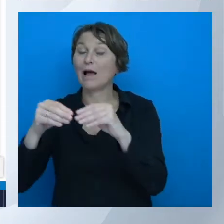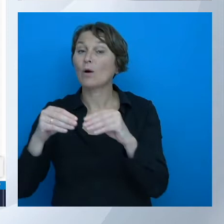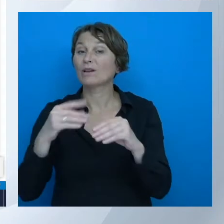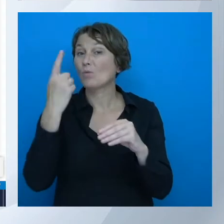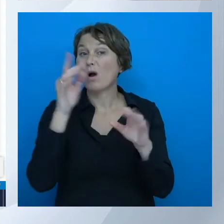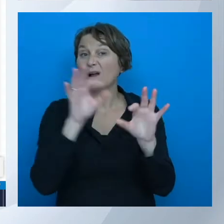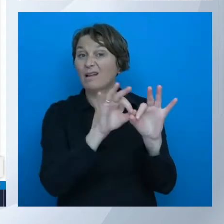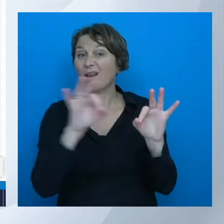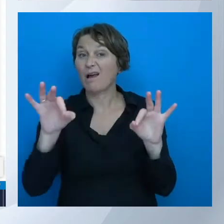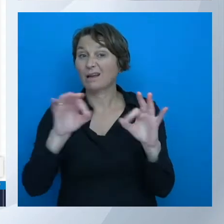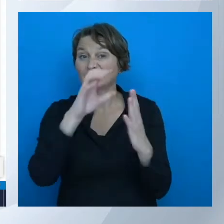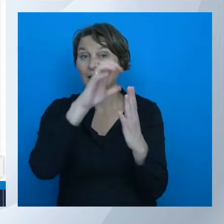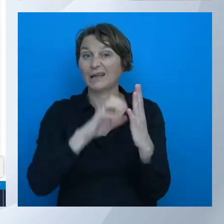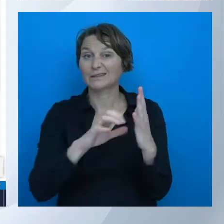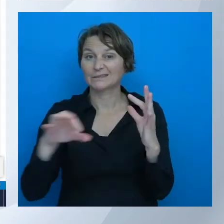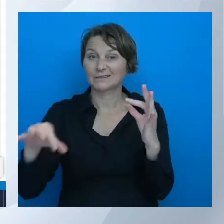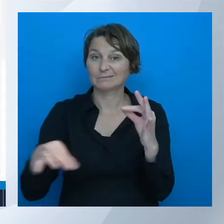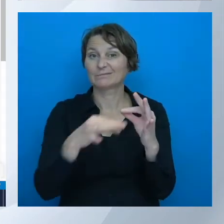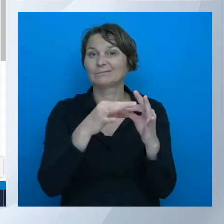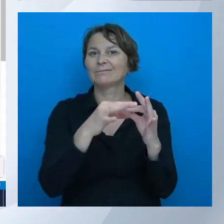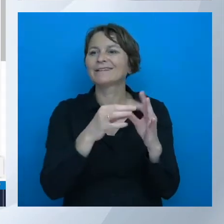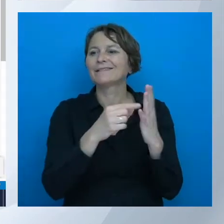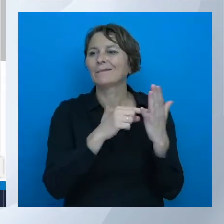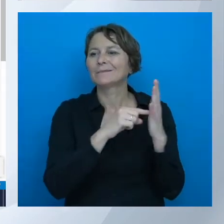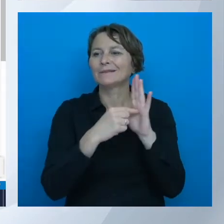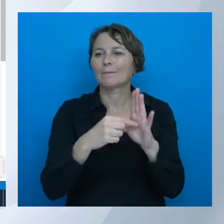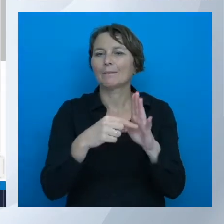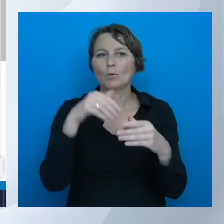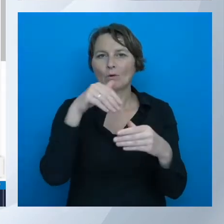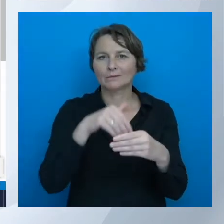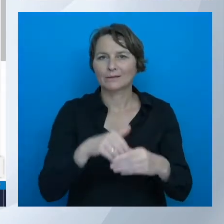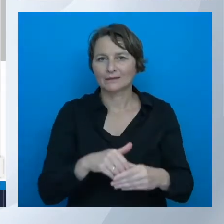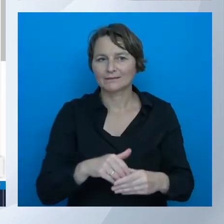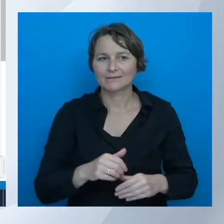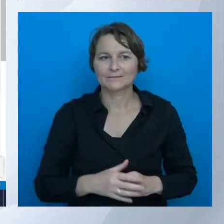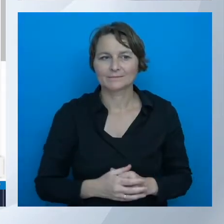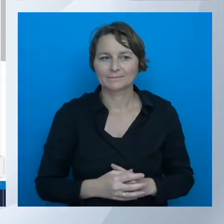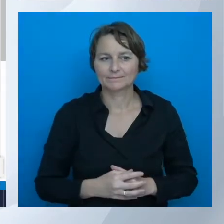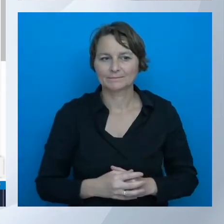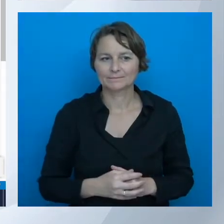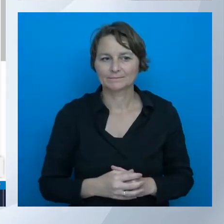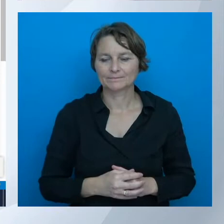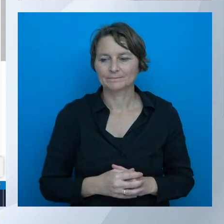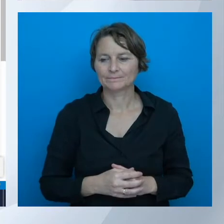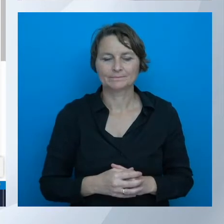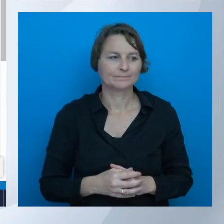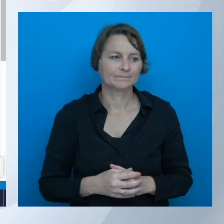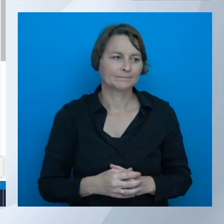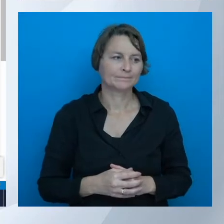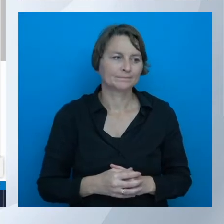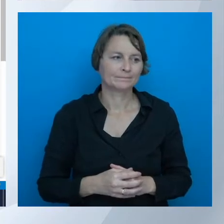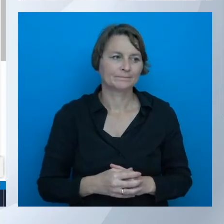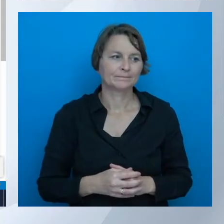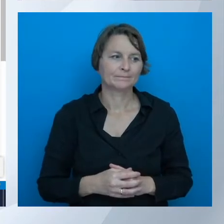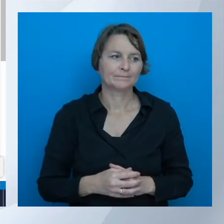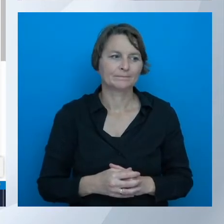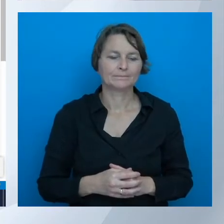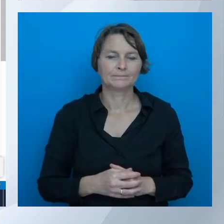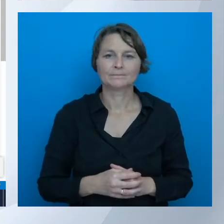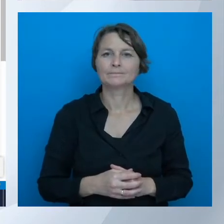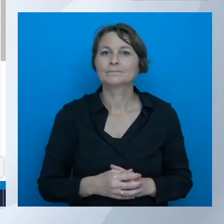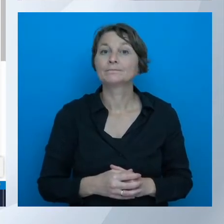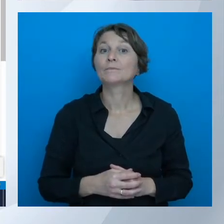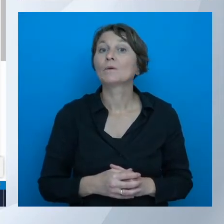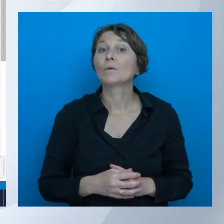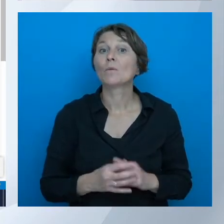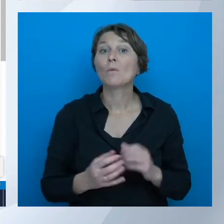added some demo content. And as soon as I push this to my repository, what will actually happen is that